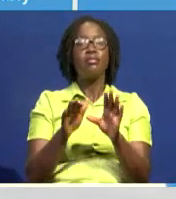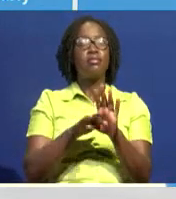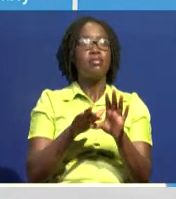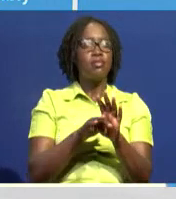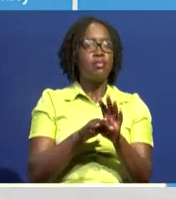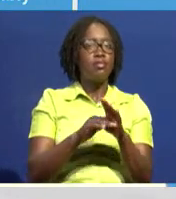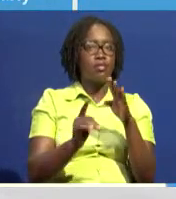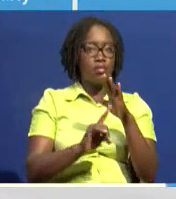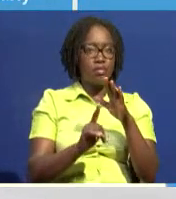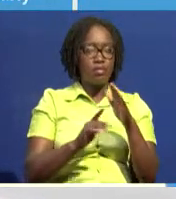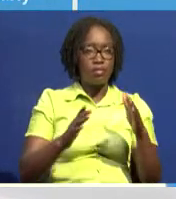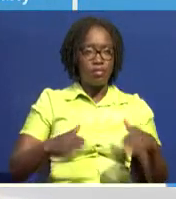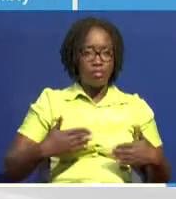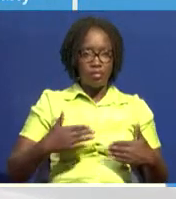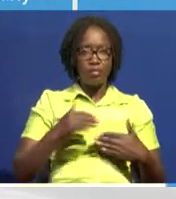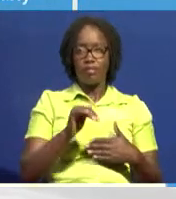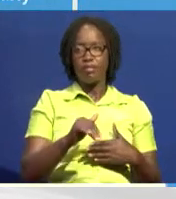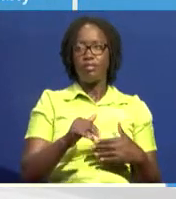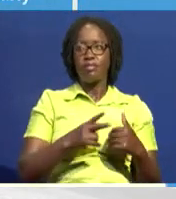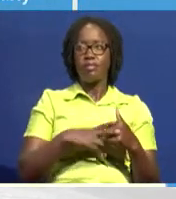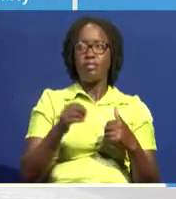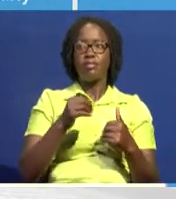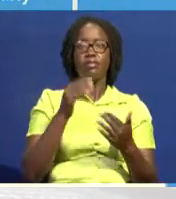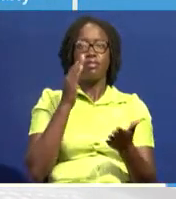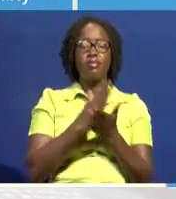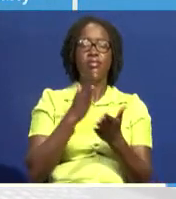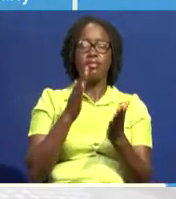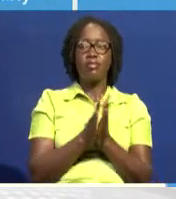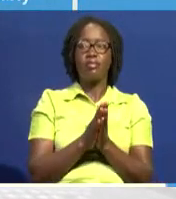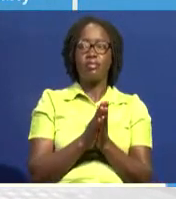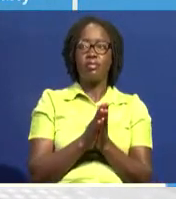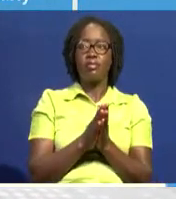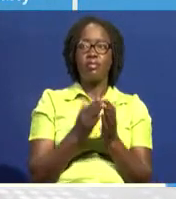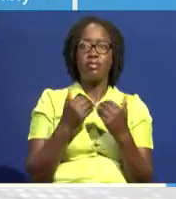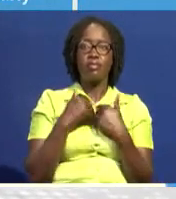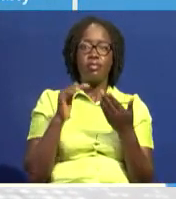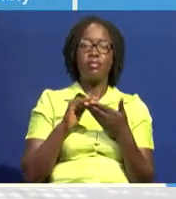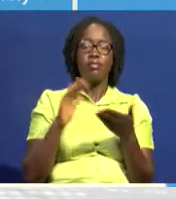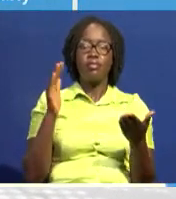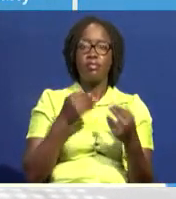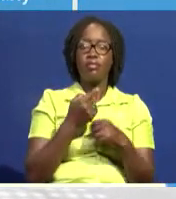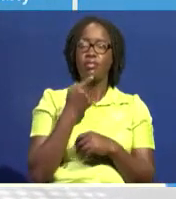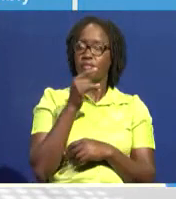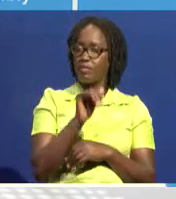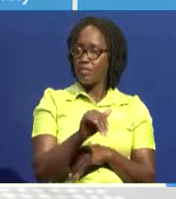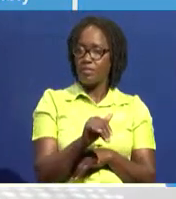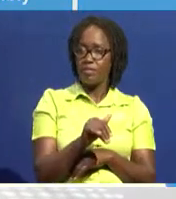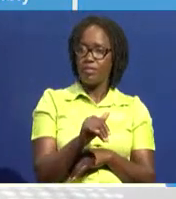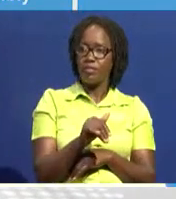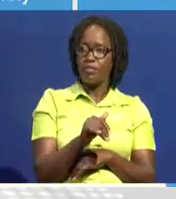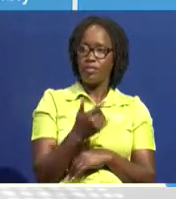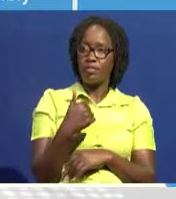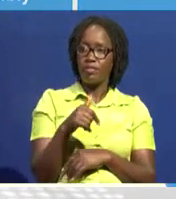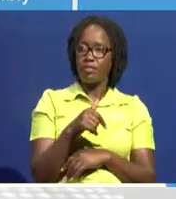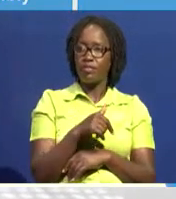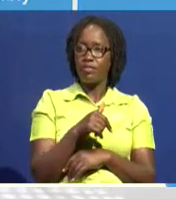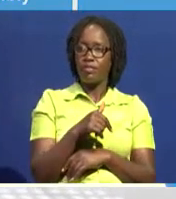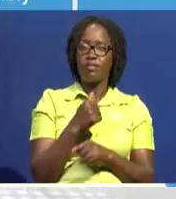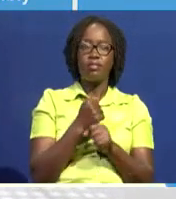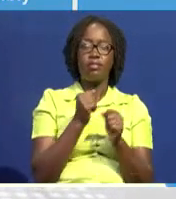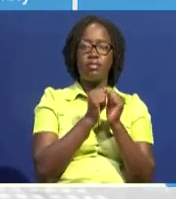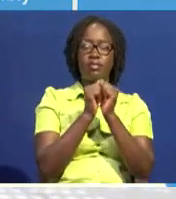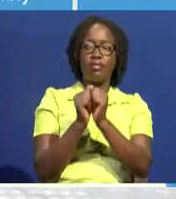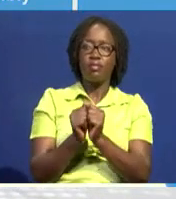happy that we have 70 confirmed, and I'm sure we will have more to make sure that we pull